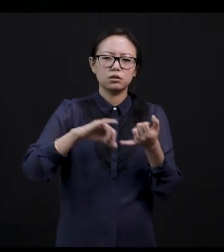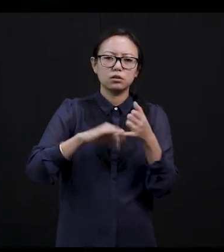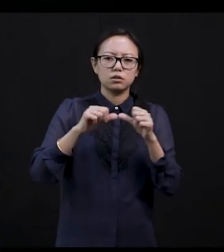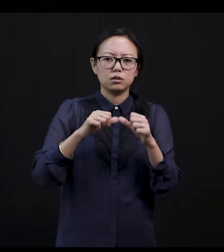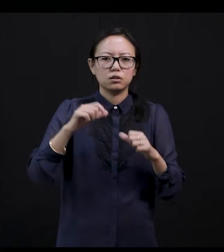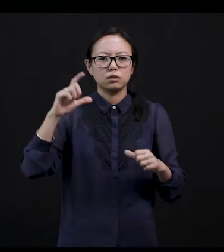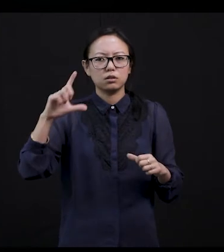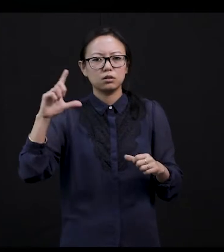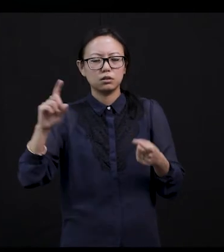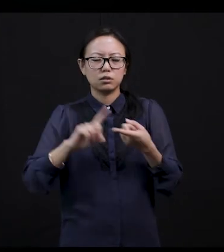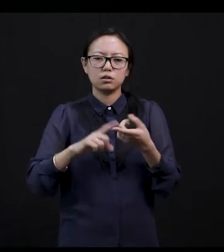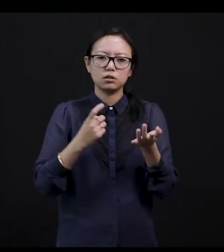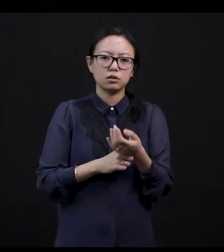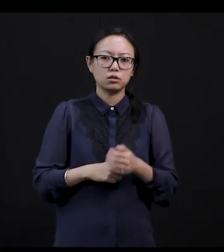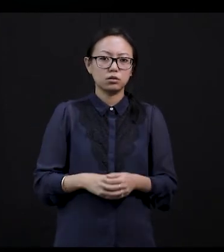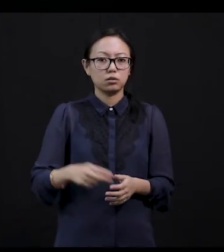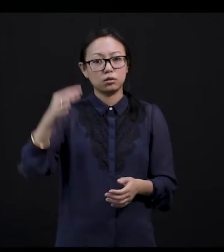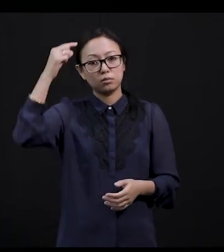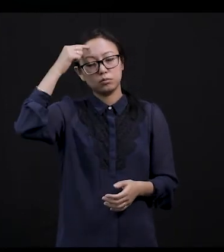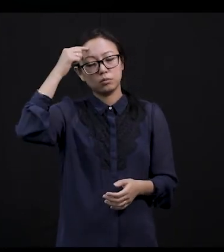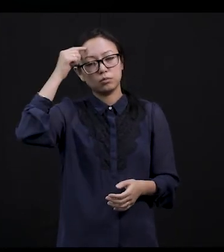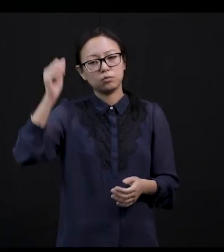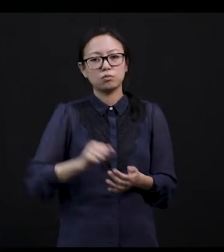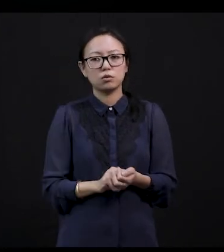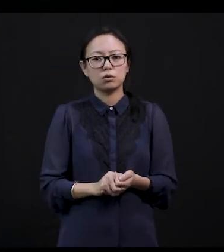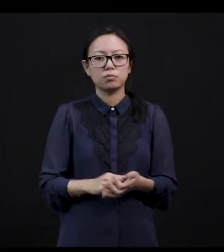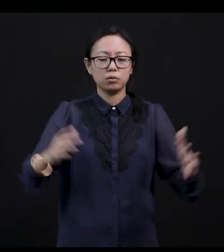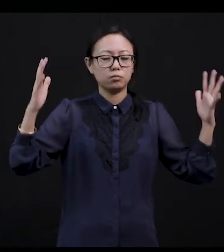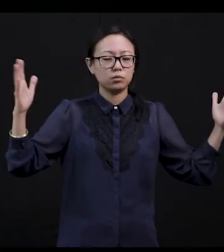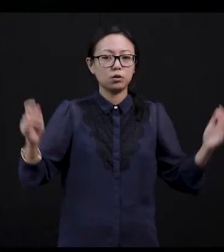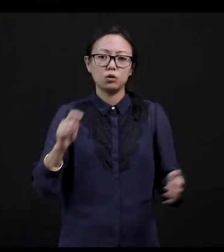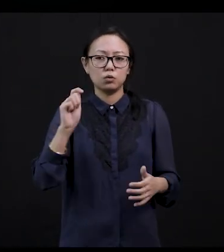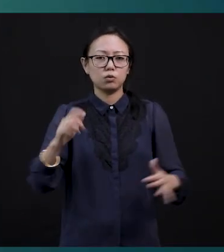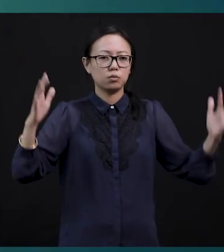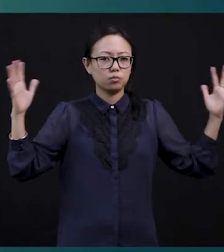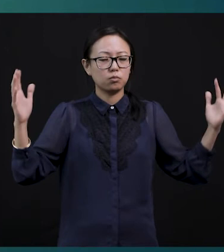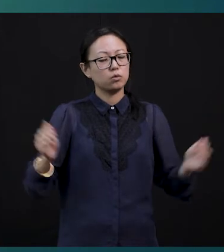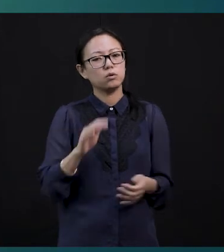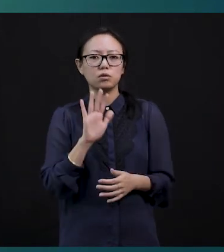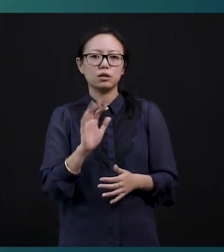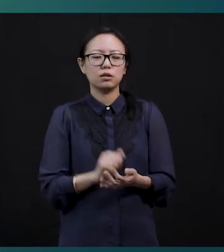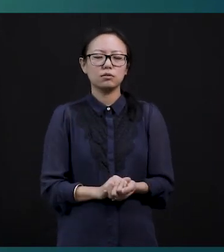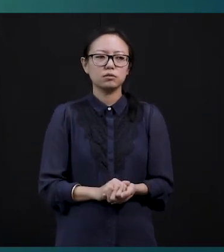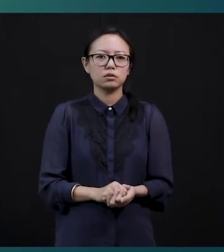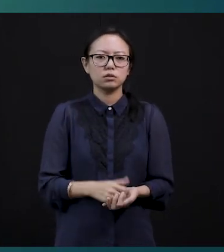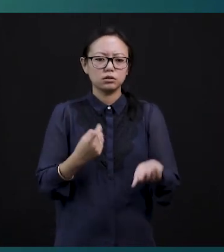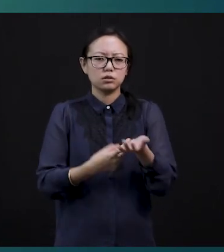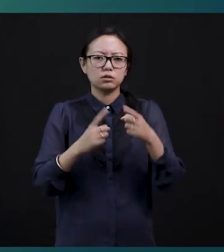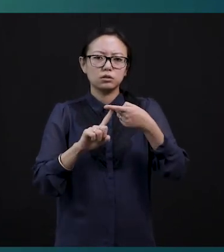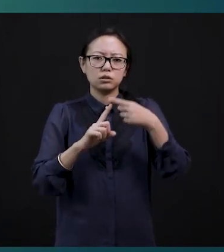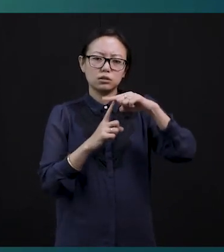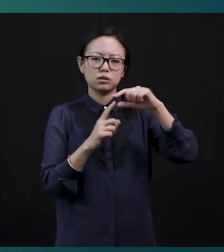is the one that are doing more work than a retailer here. Now, who is